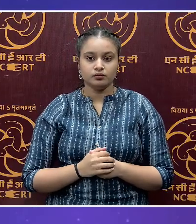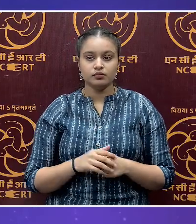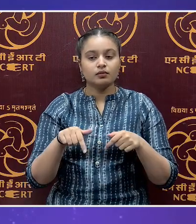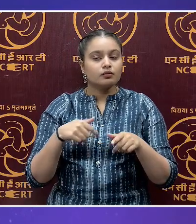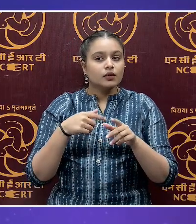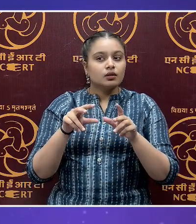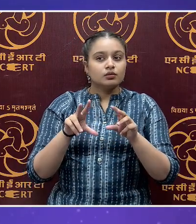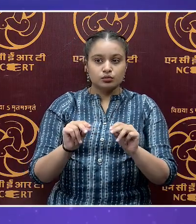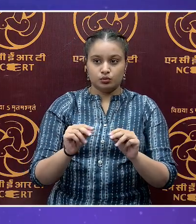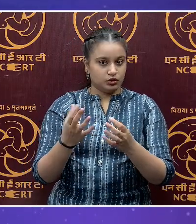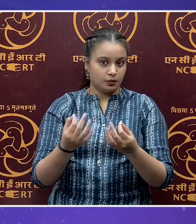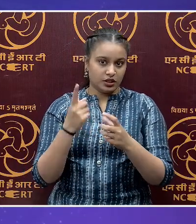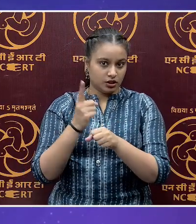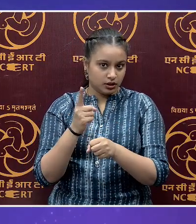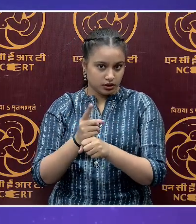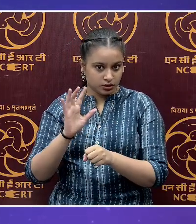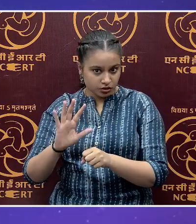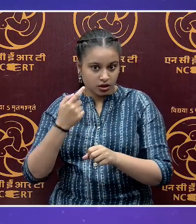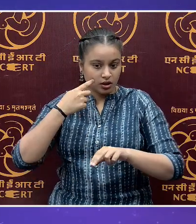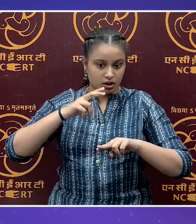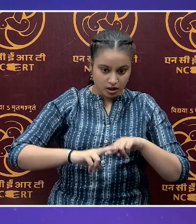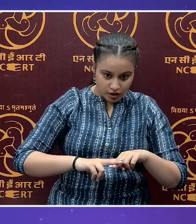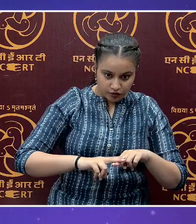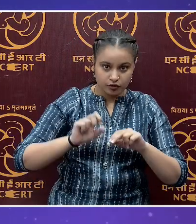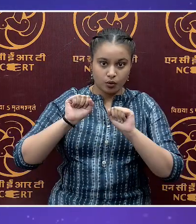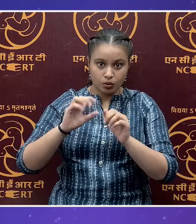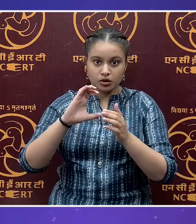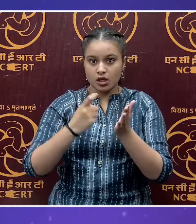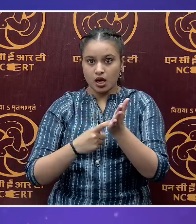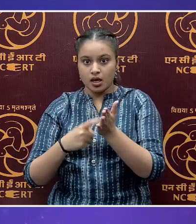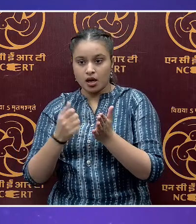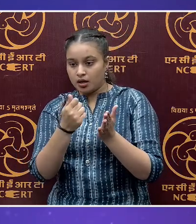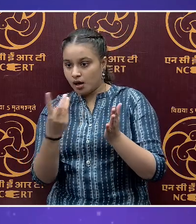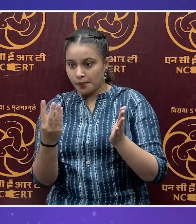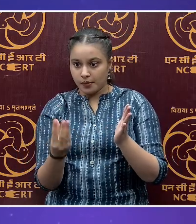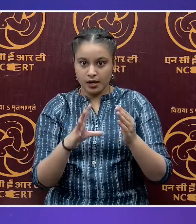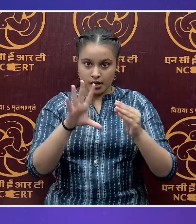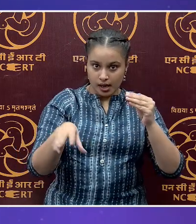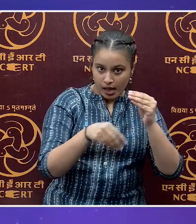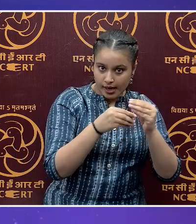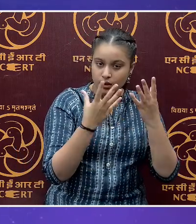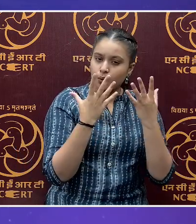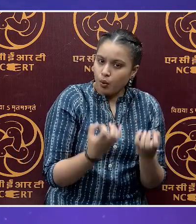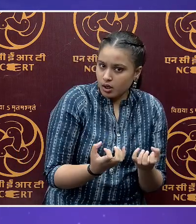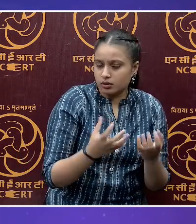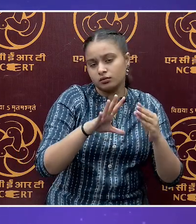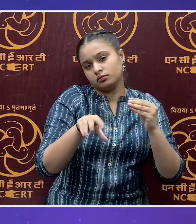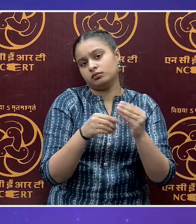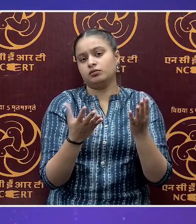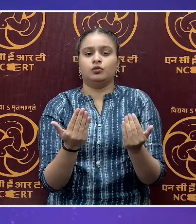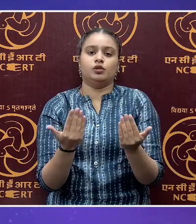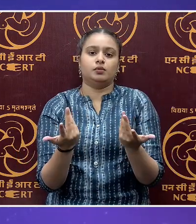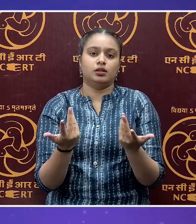the special educator we have the provision, if they want to enter their CRN number, they can enter this CRN number while they are logged into the